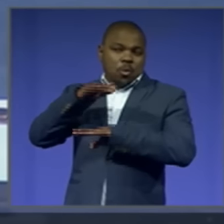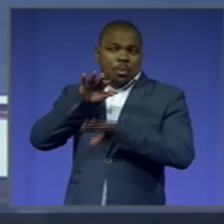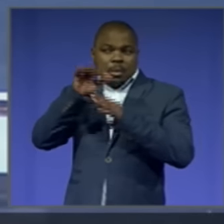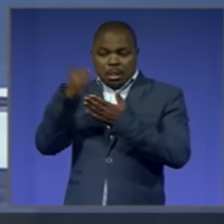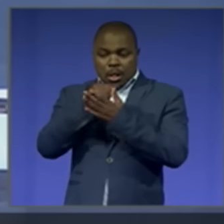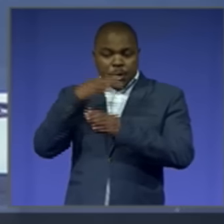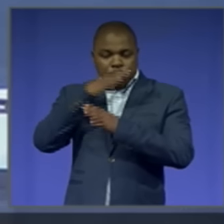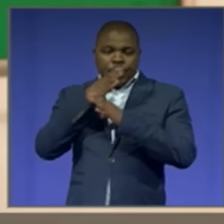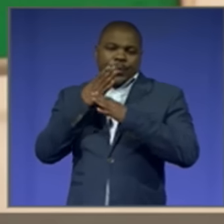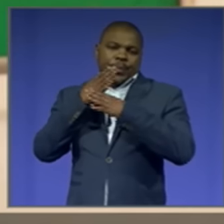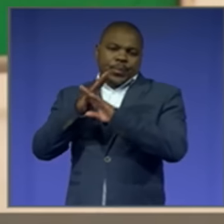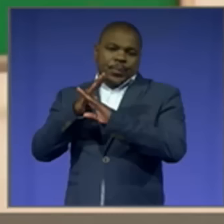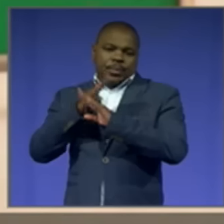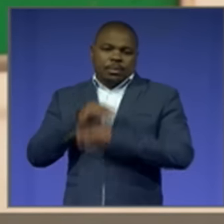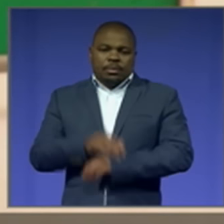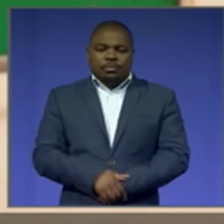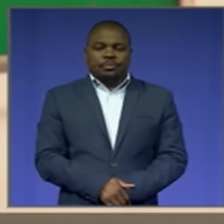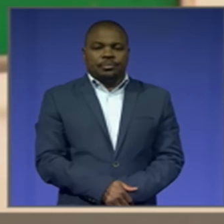seng molaong.